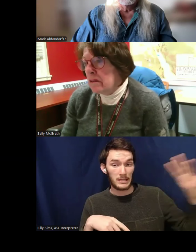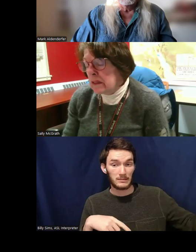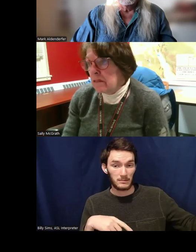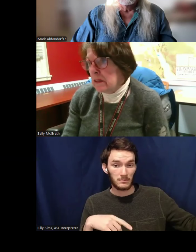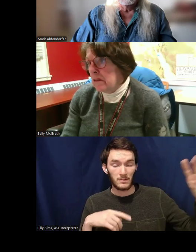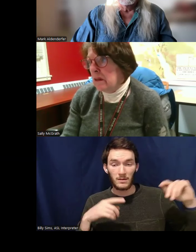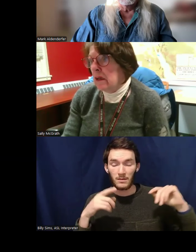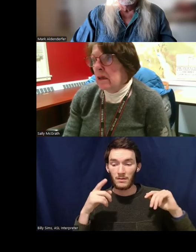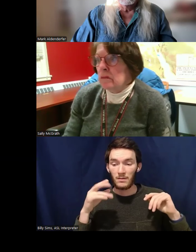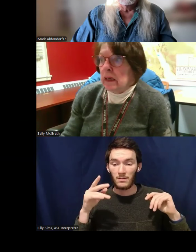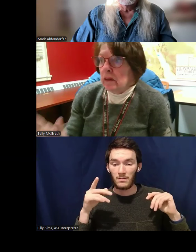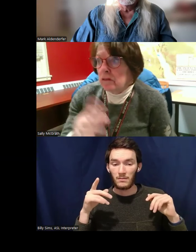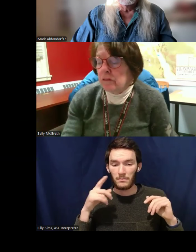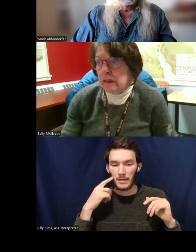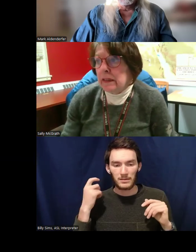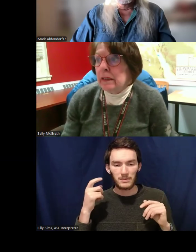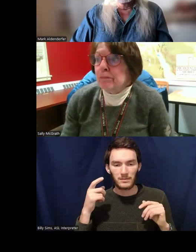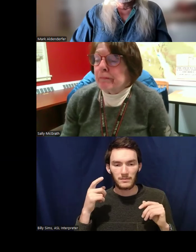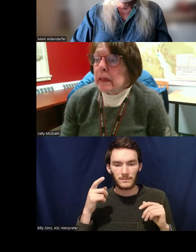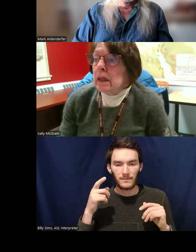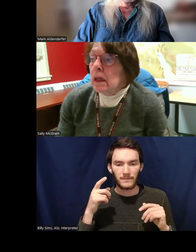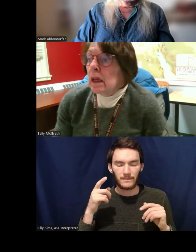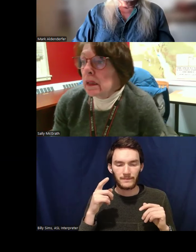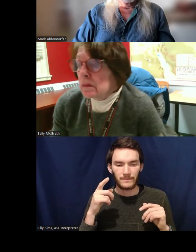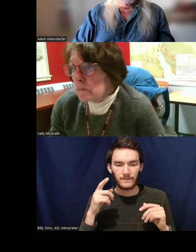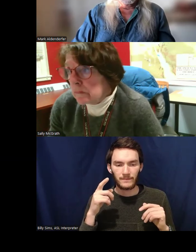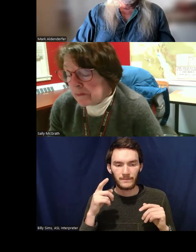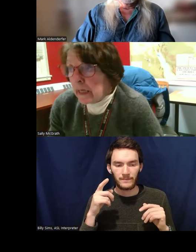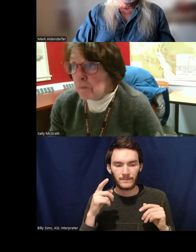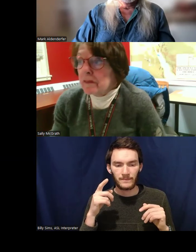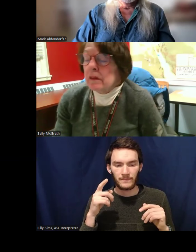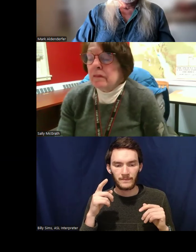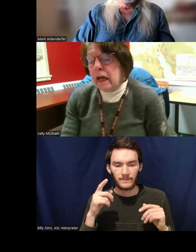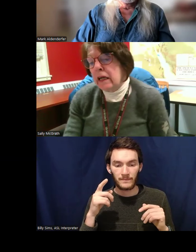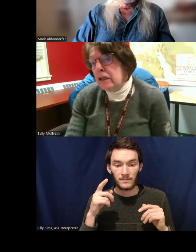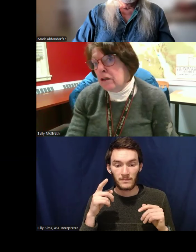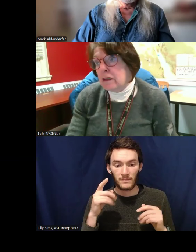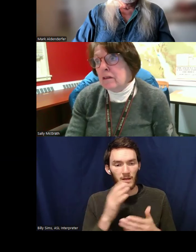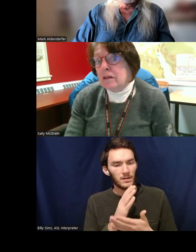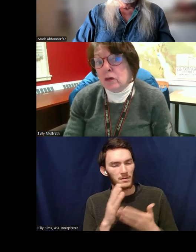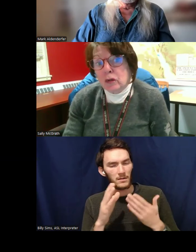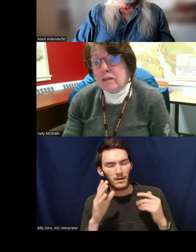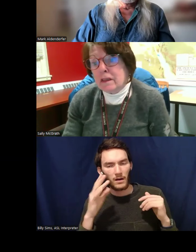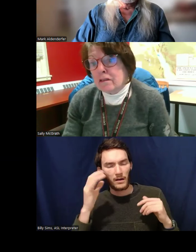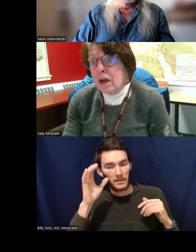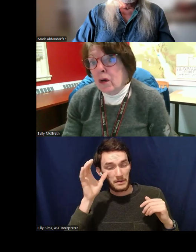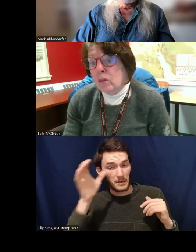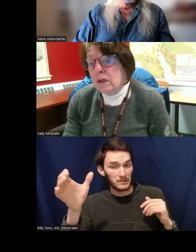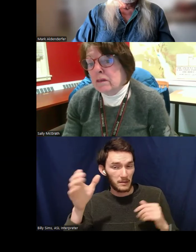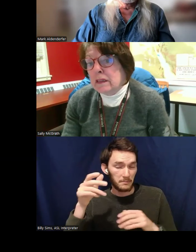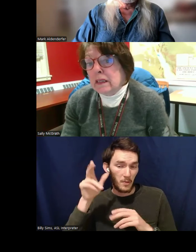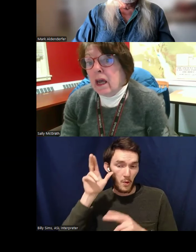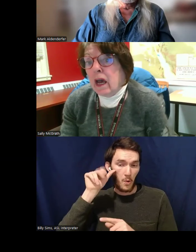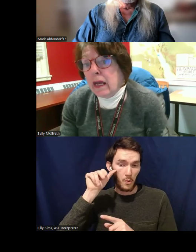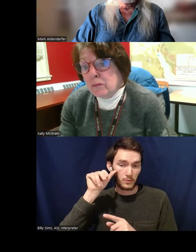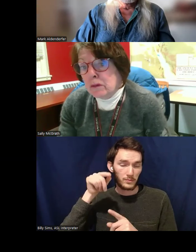on the Scythian end of the steppes, the idea is that horses